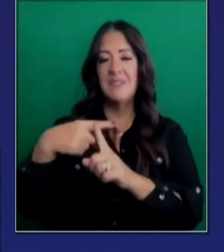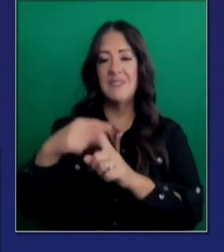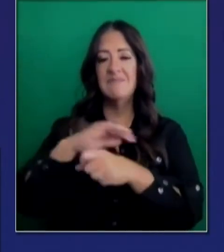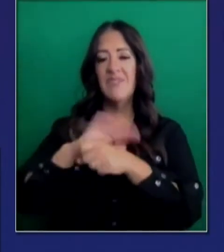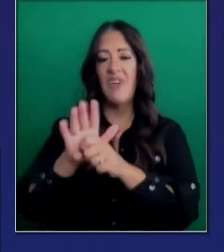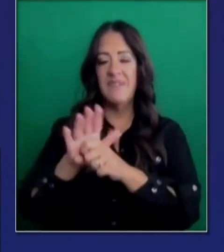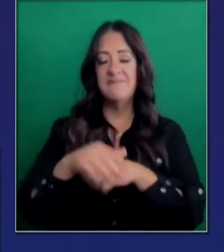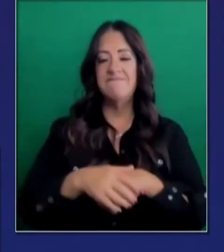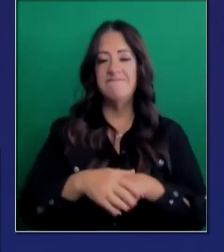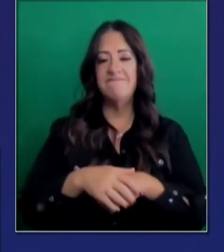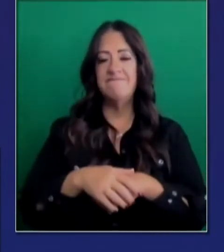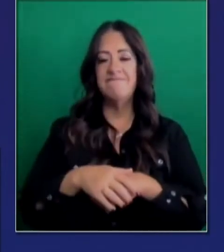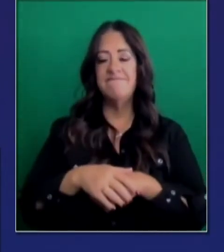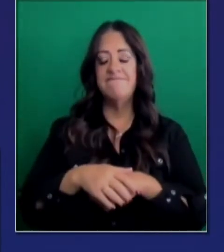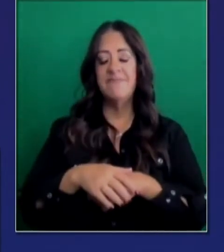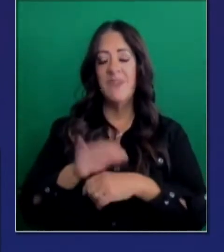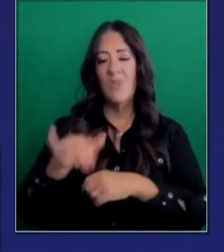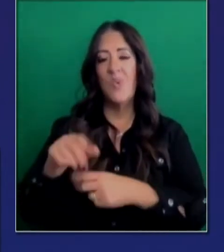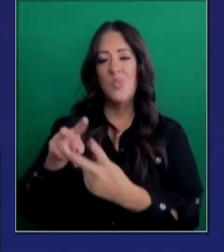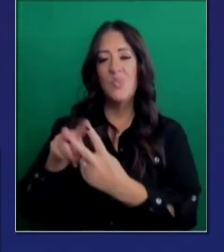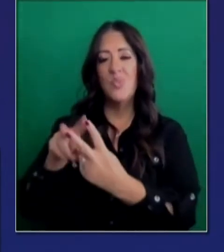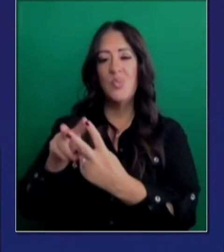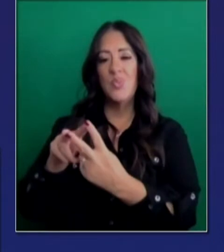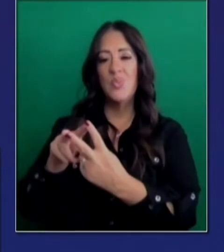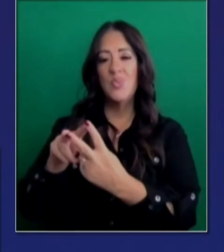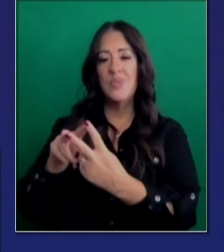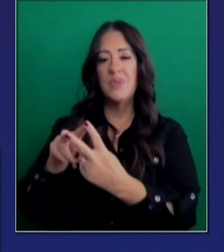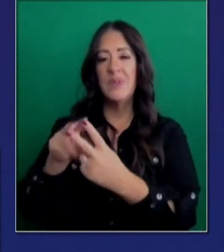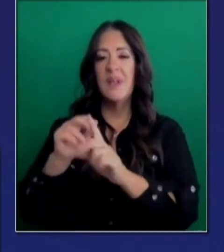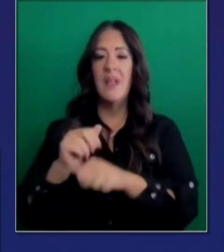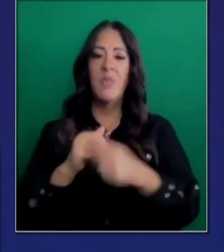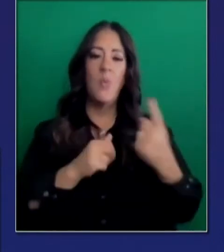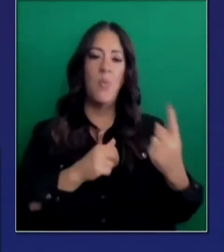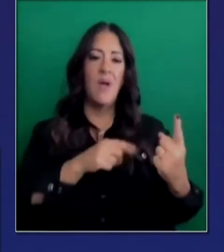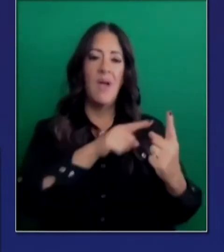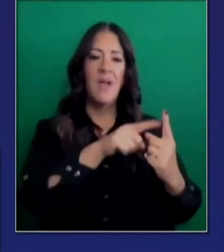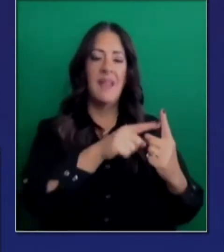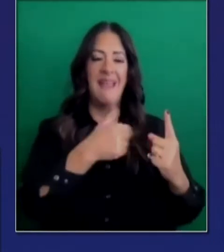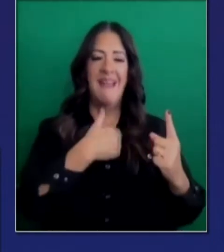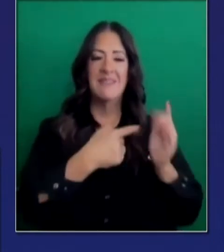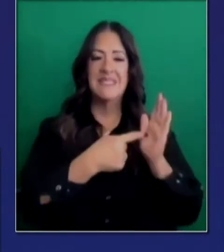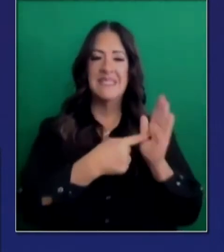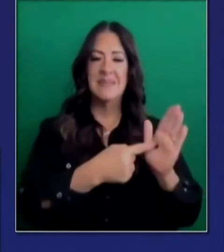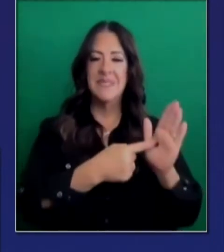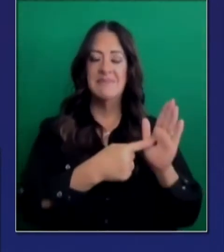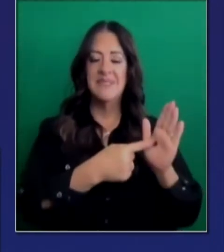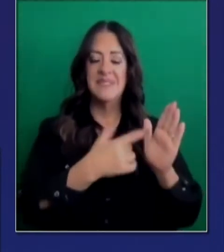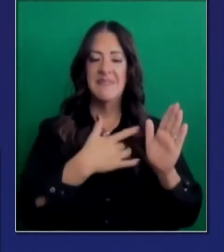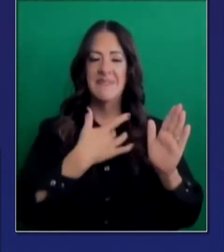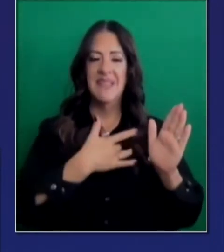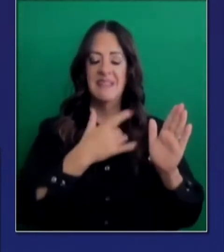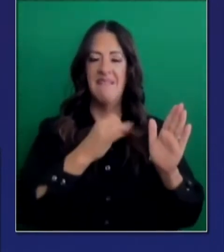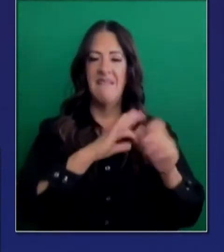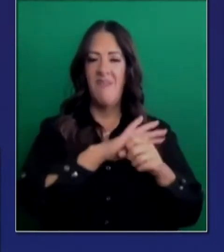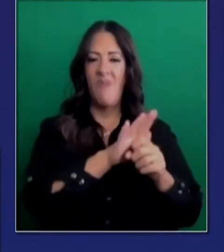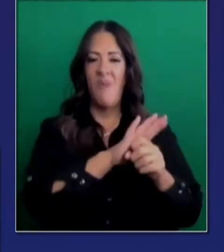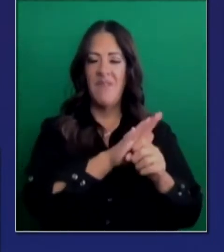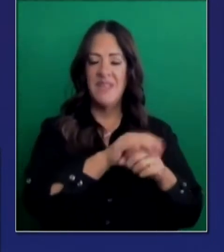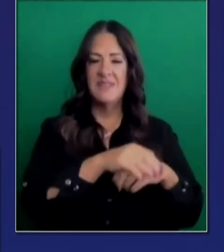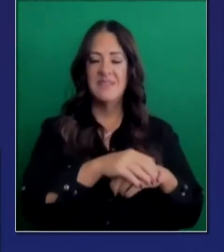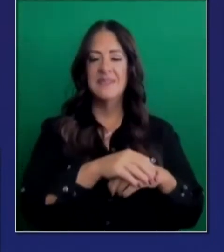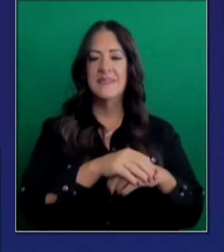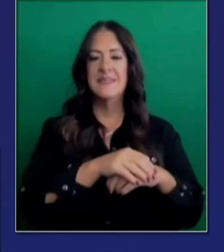tested positive. We have another that's symptomatic. We're currently confirming the source of the infection